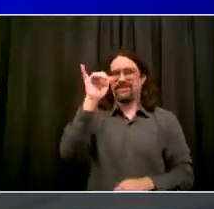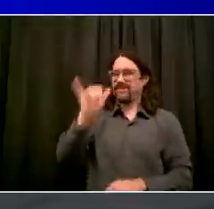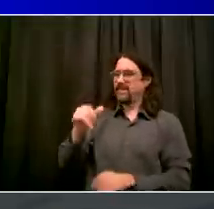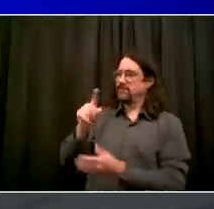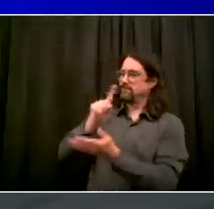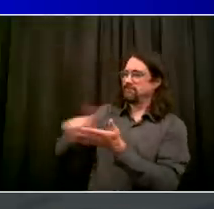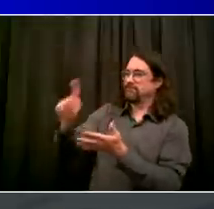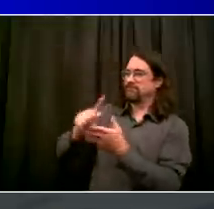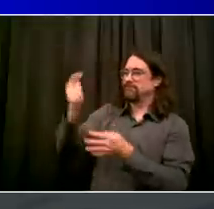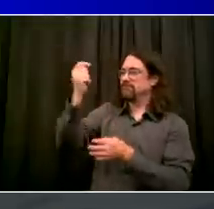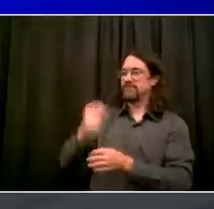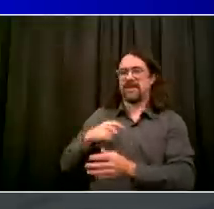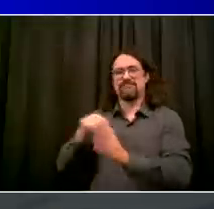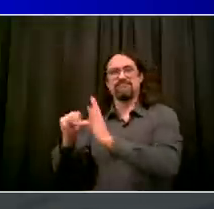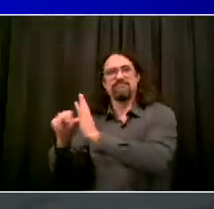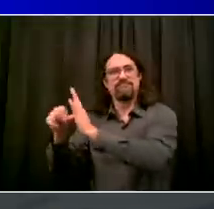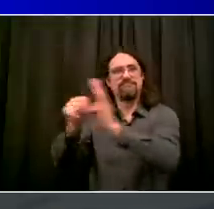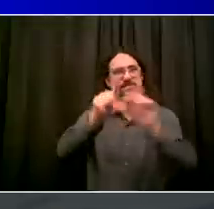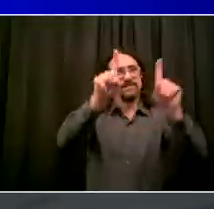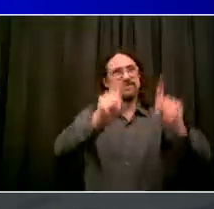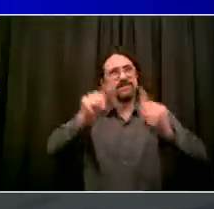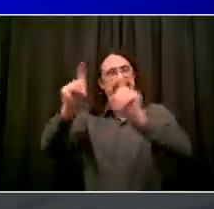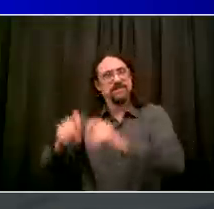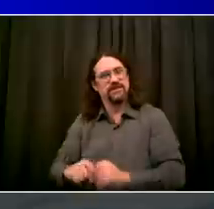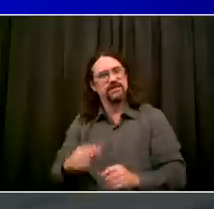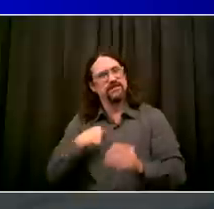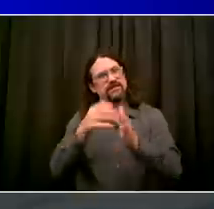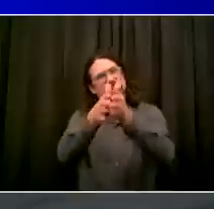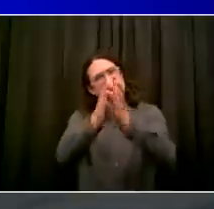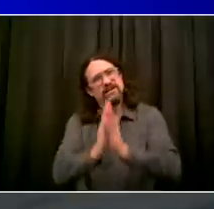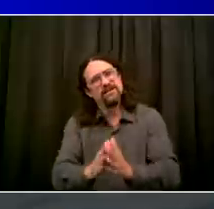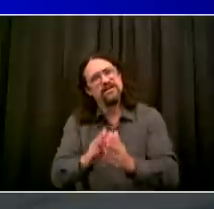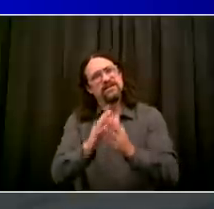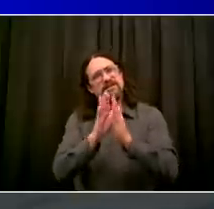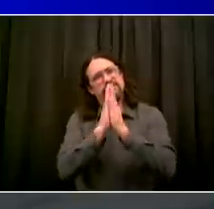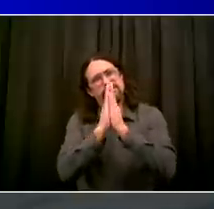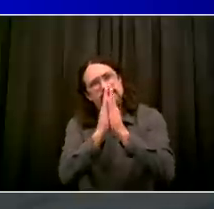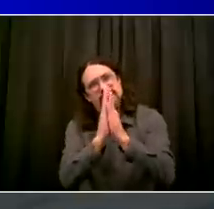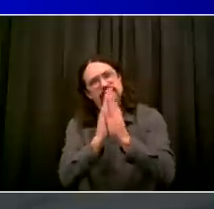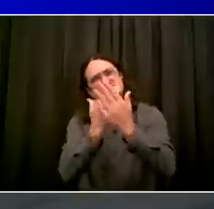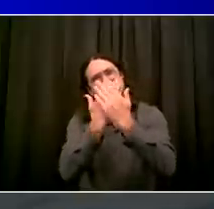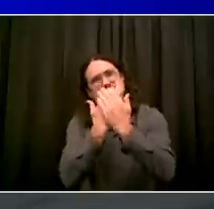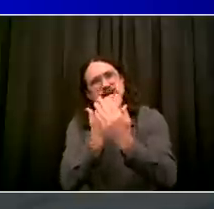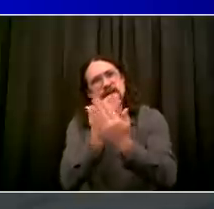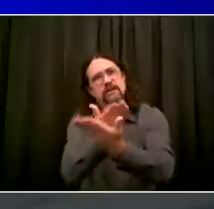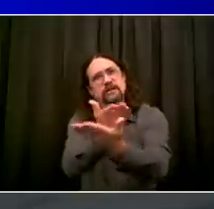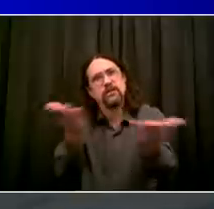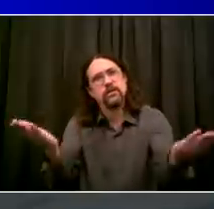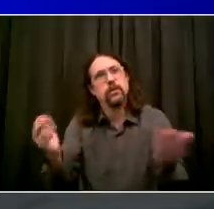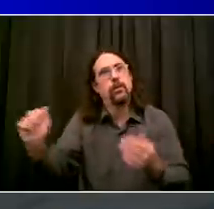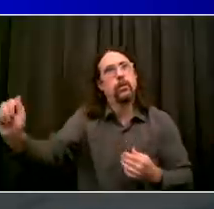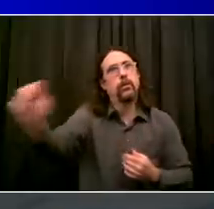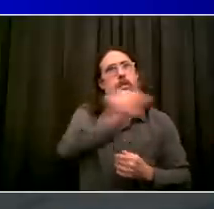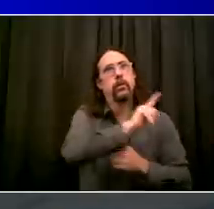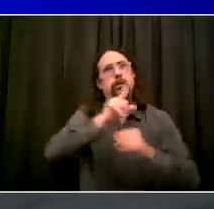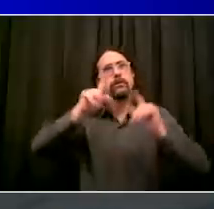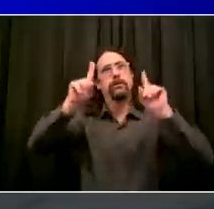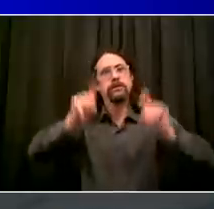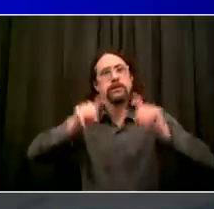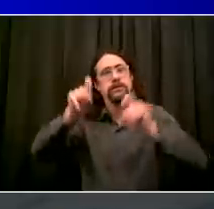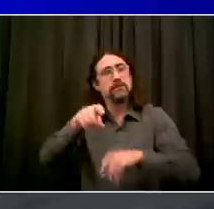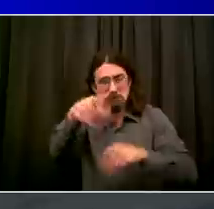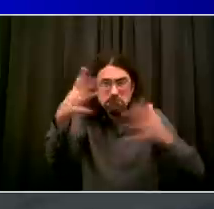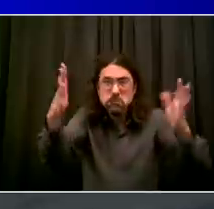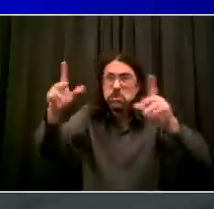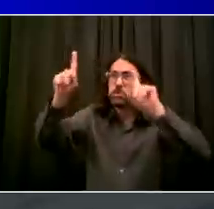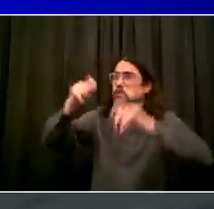helps this whole city to get tested because it gives us a picture of what's going on and helps us understand where our challenges are and what to do about them. So again,